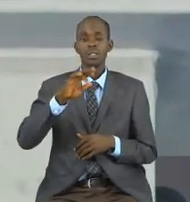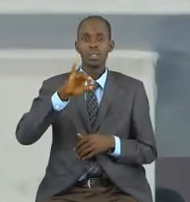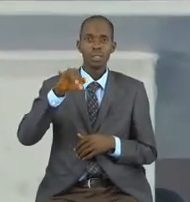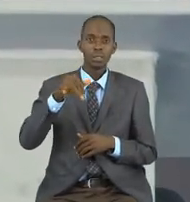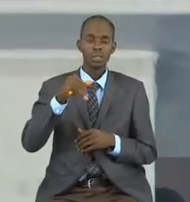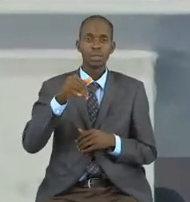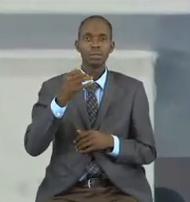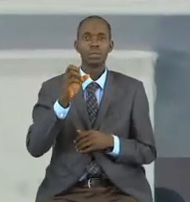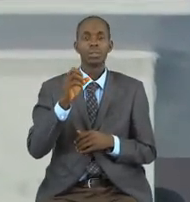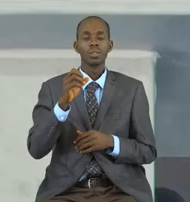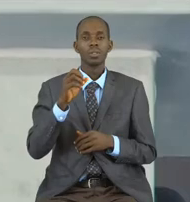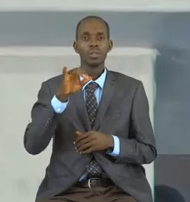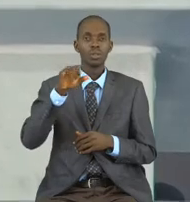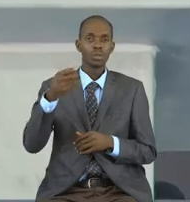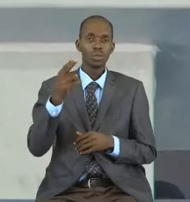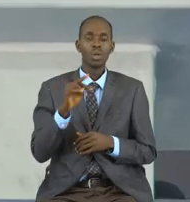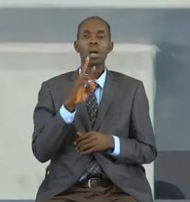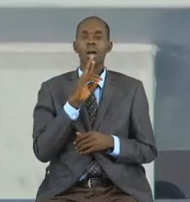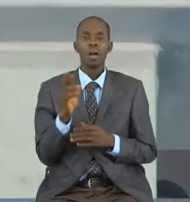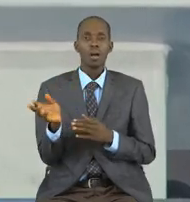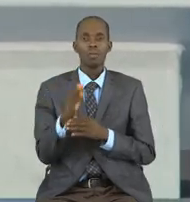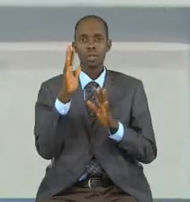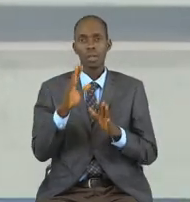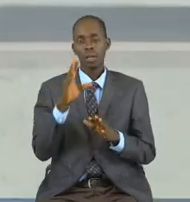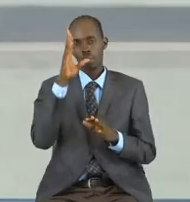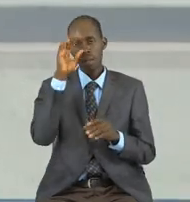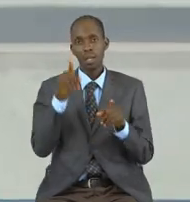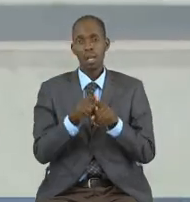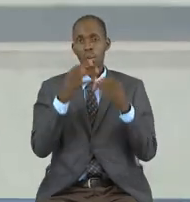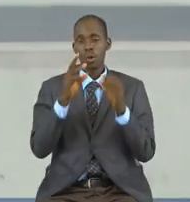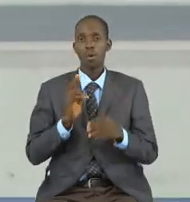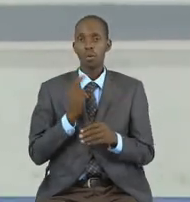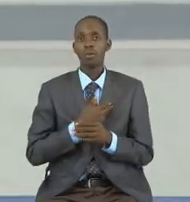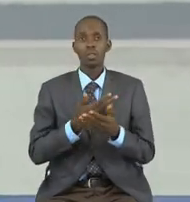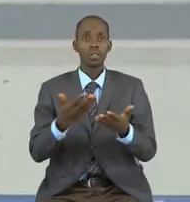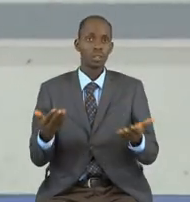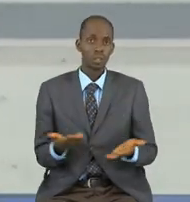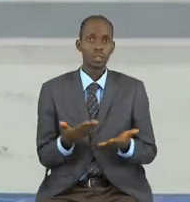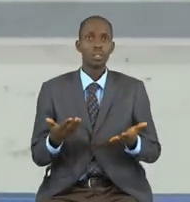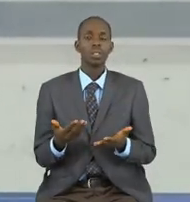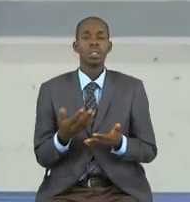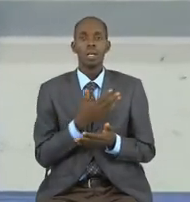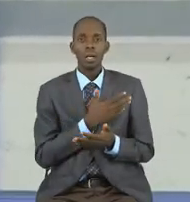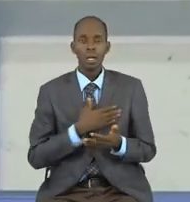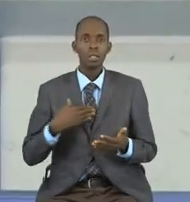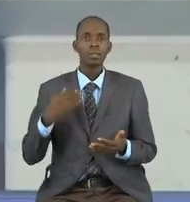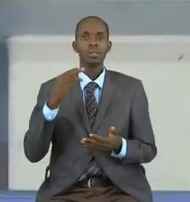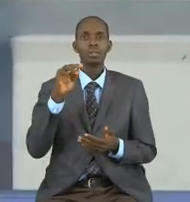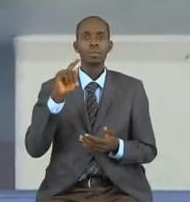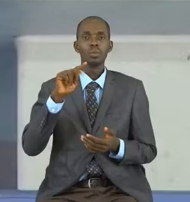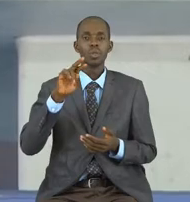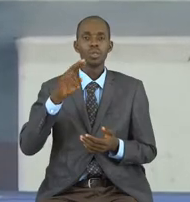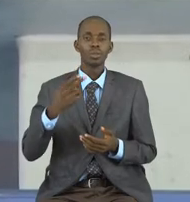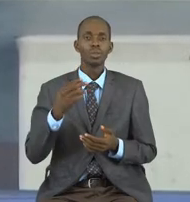fishermen like many of us here. And then Matthew was just a tax collector like some of